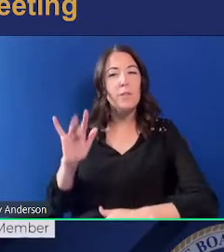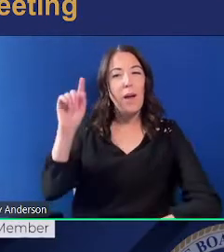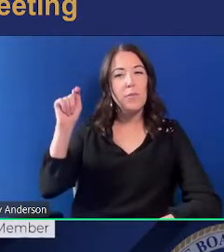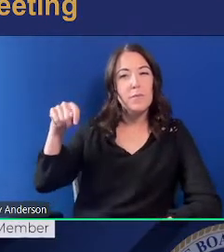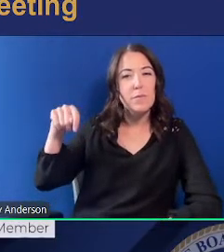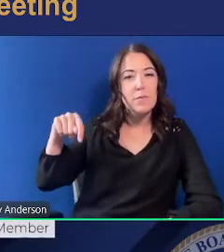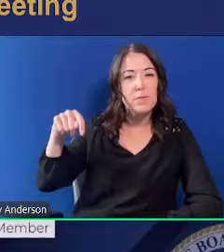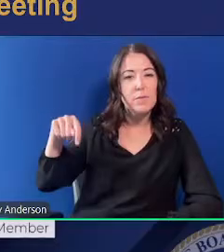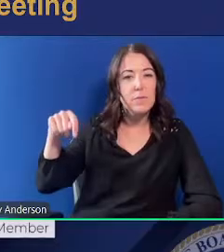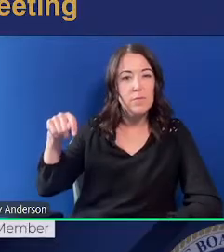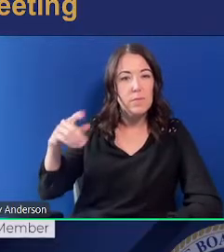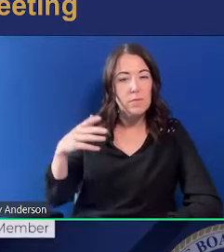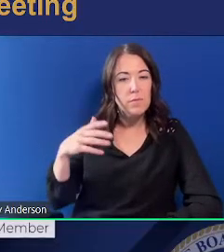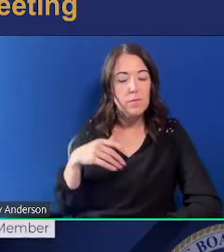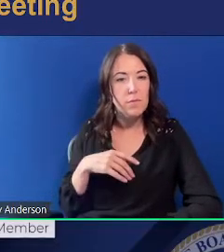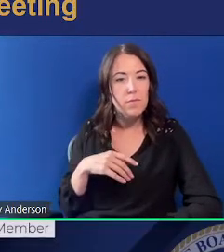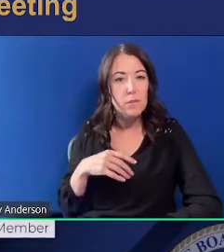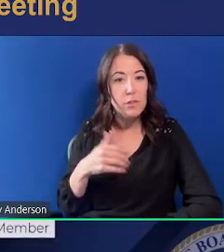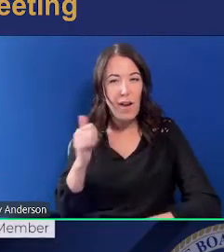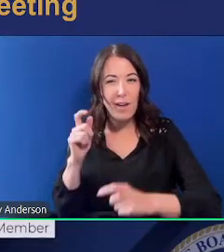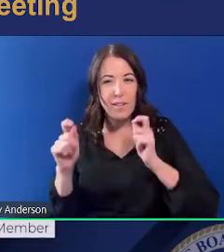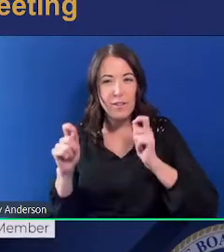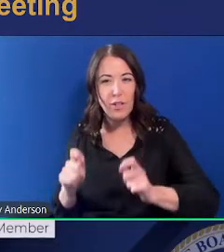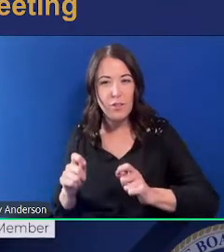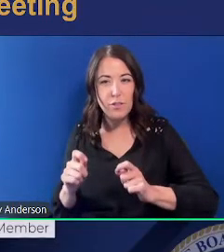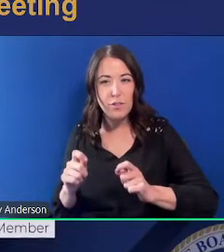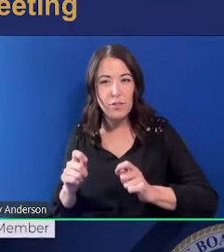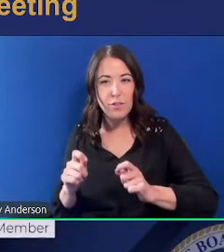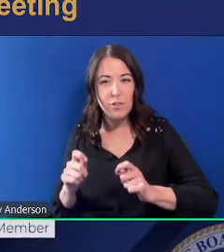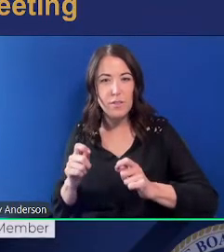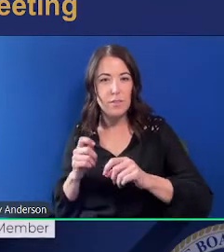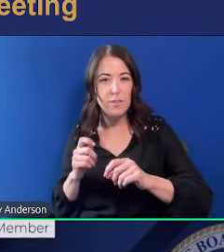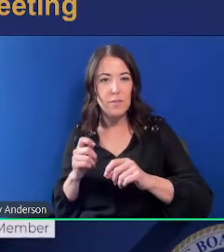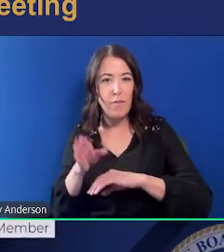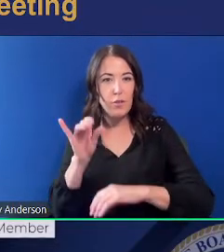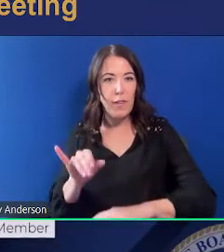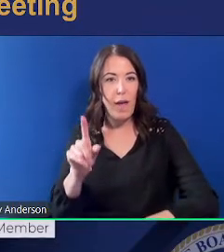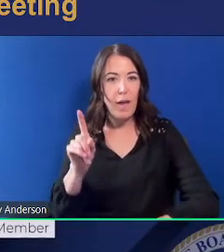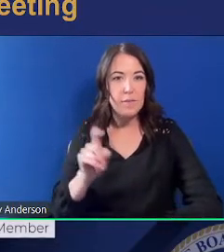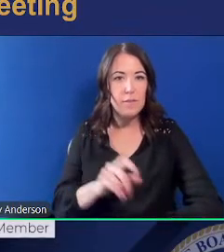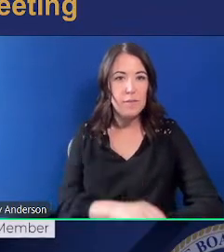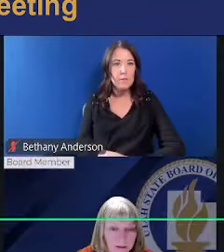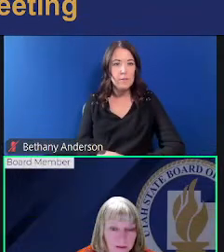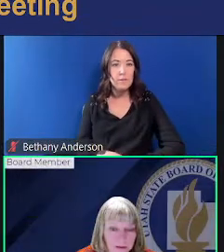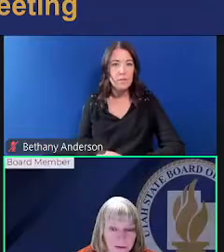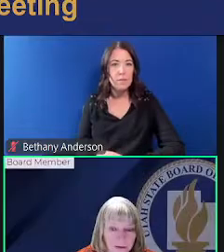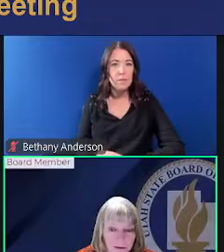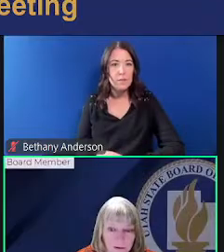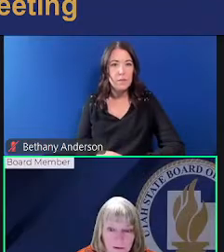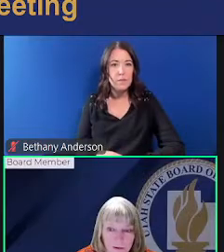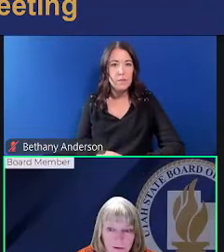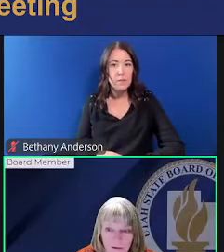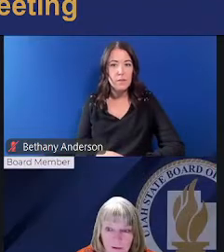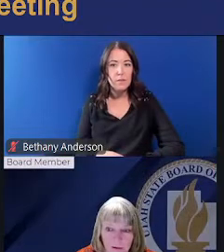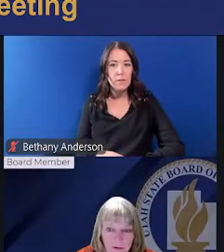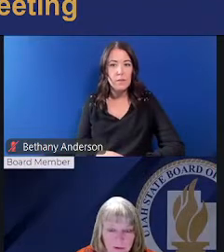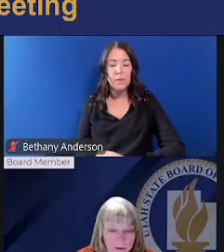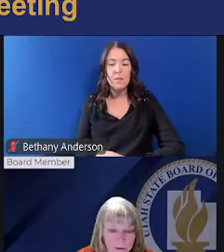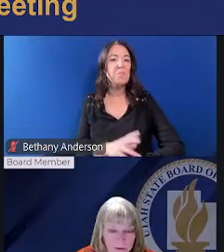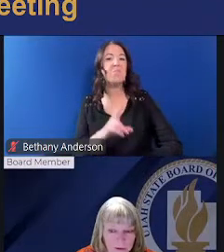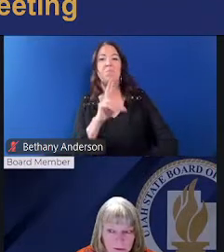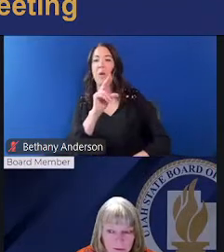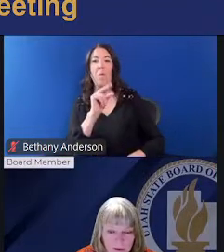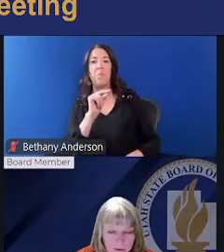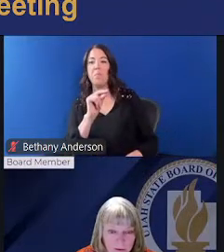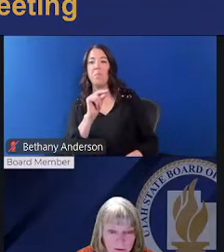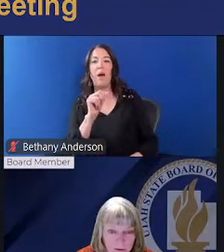Is there many changes after that? I don't think there are many changes from the original. I don't believe there's anything